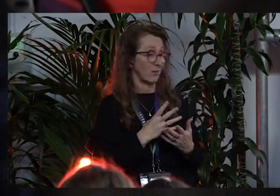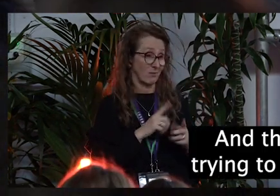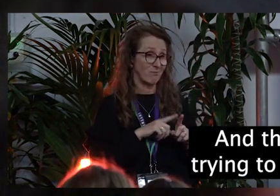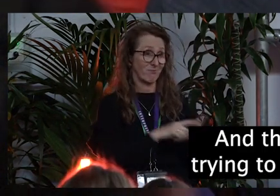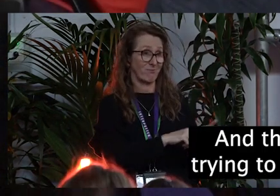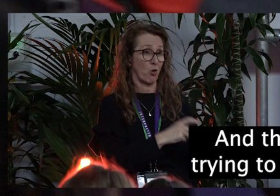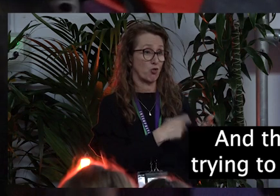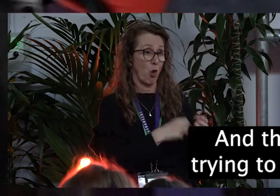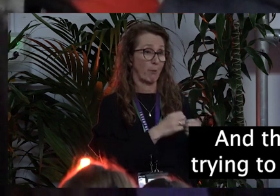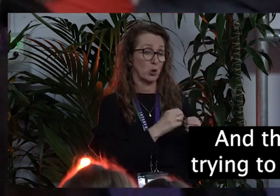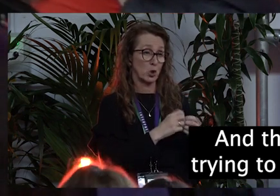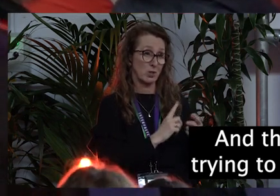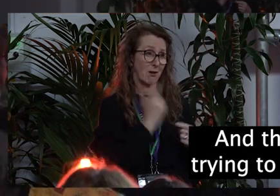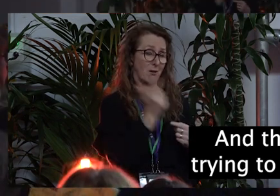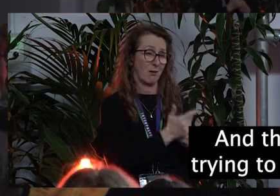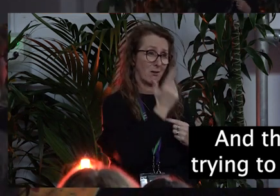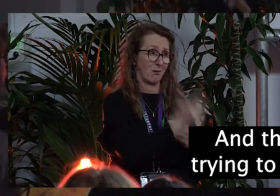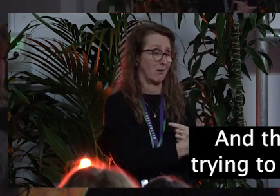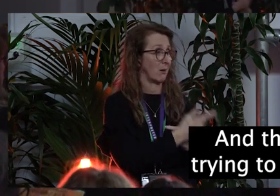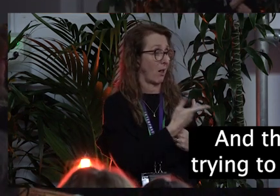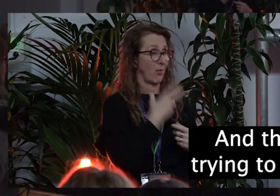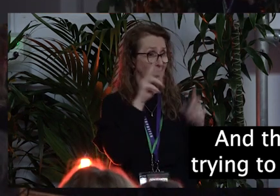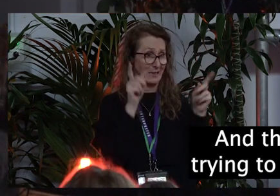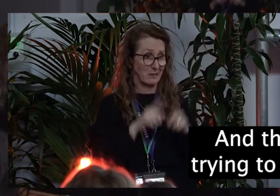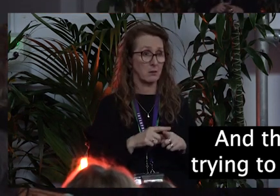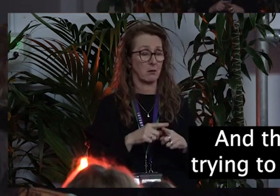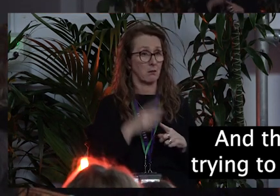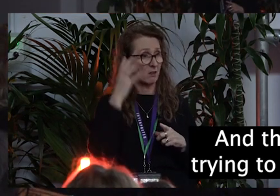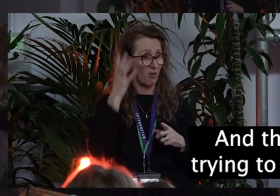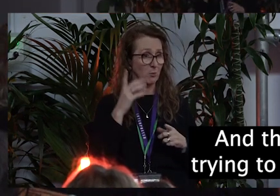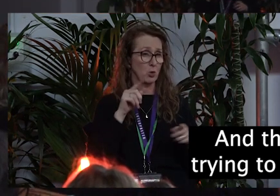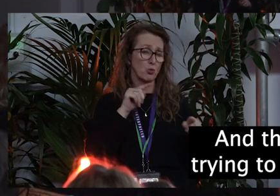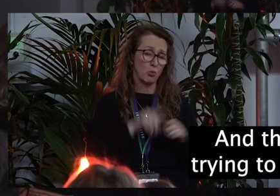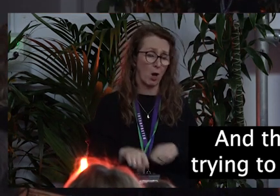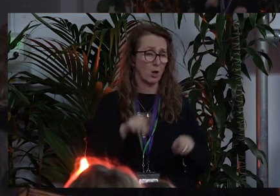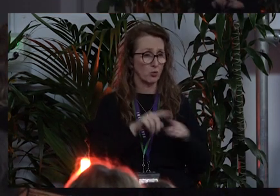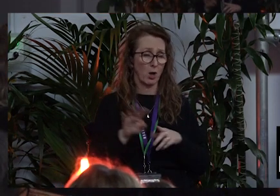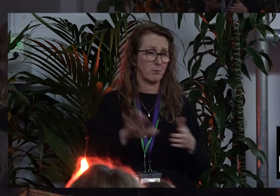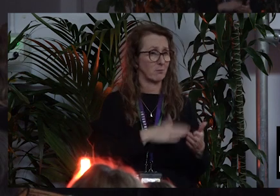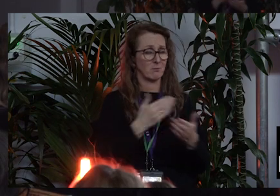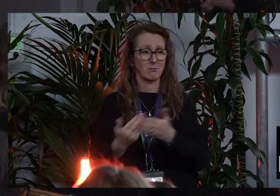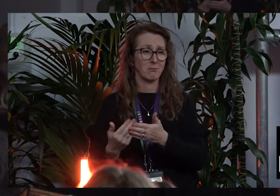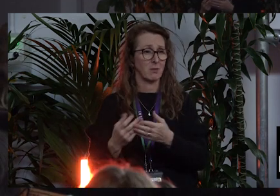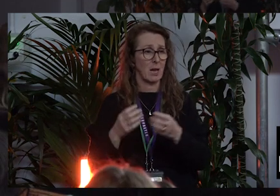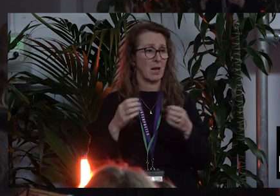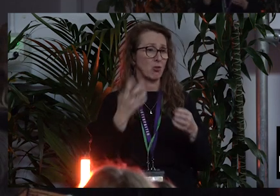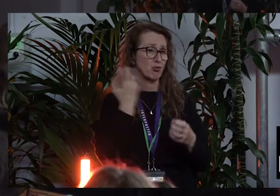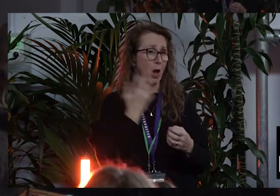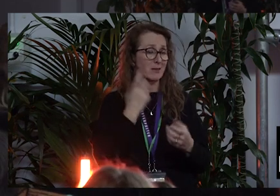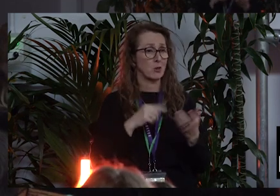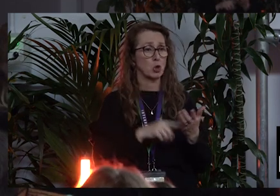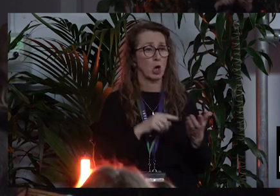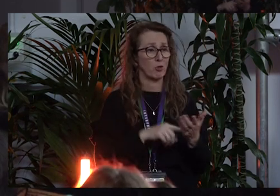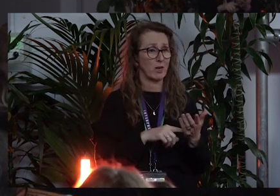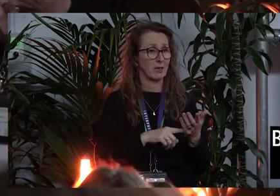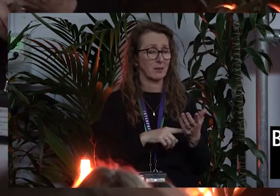they and the Indian government spent years trying to overturn the basmati and turmeric. So not really. It's really, really,